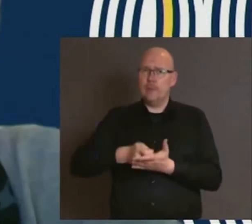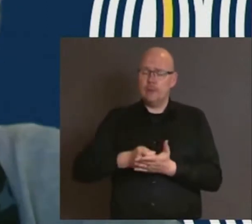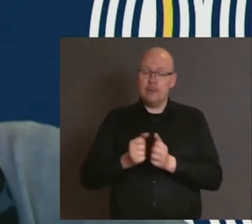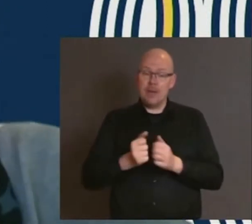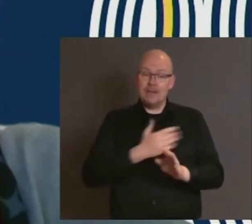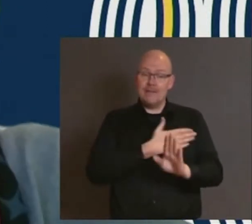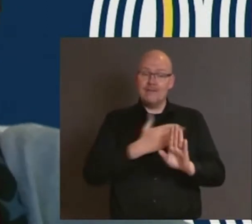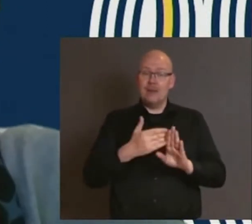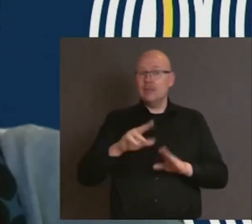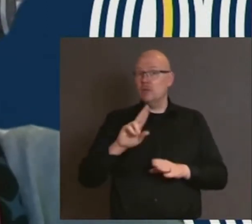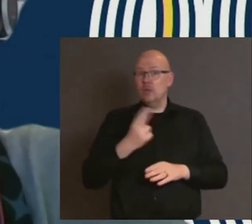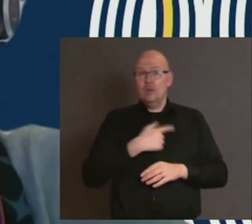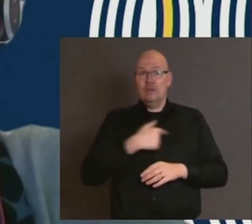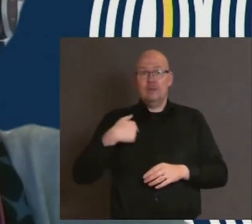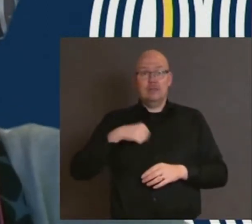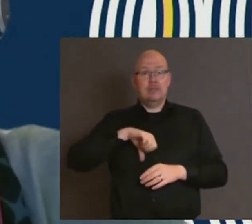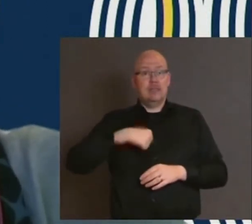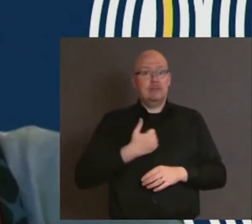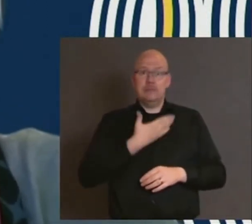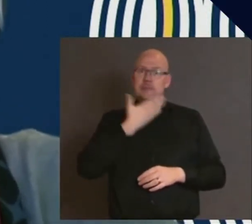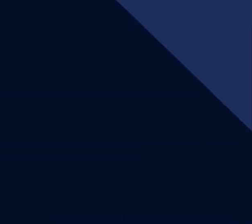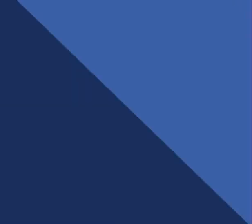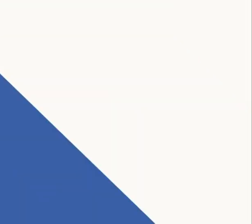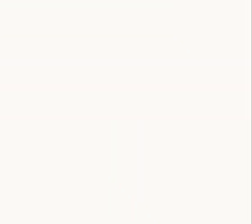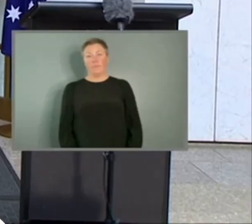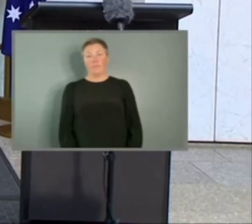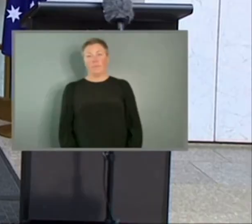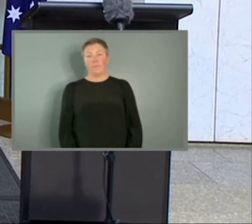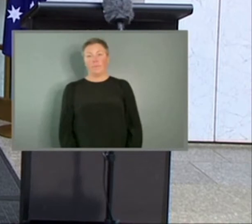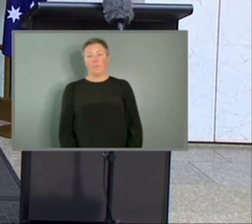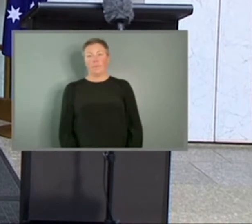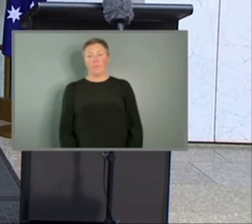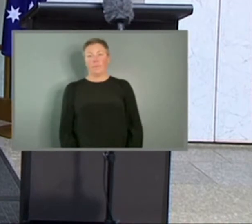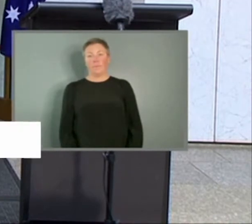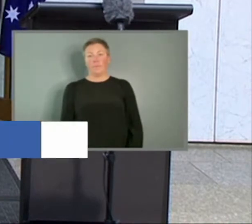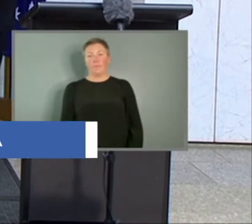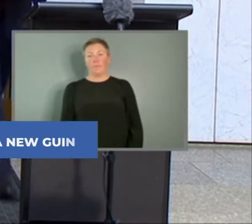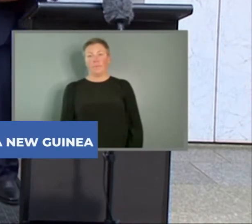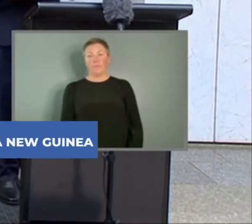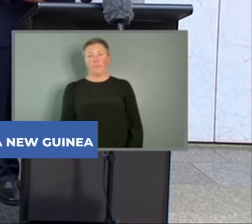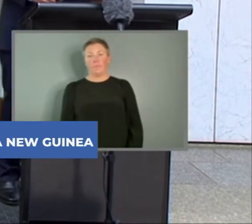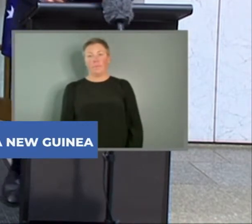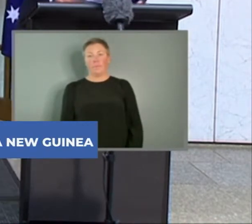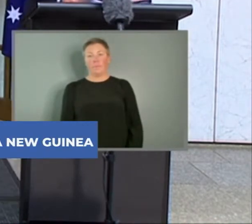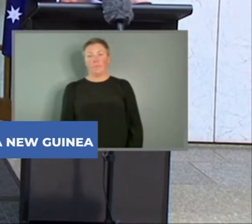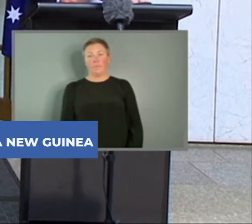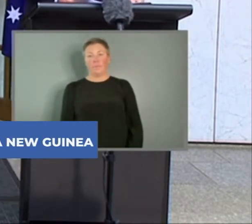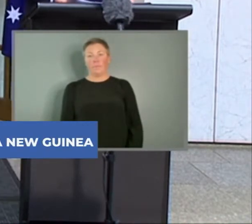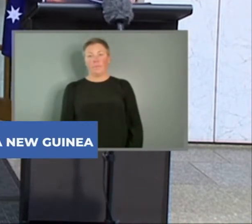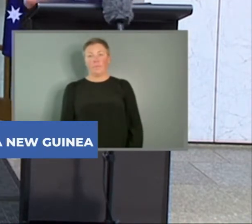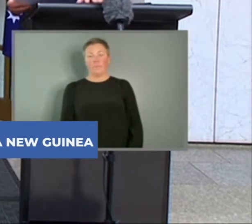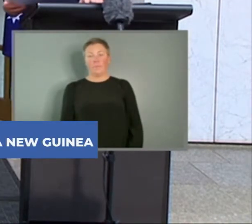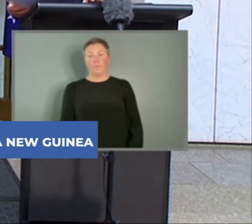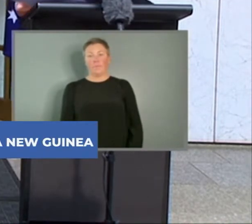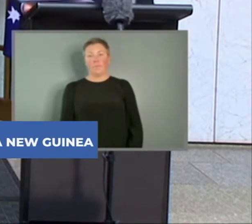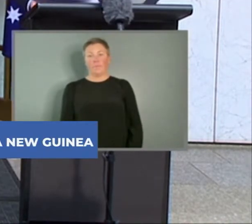who were given the AstraZeneca vaccine, but not in combination. Australia said on Wednesday it will seek approval to divert one million